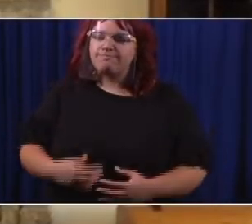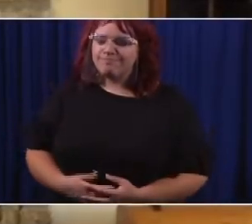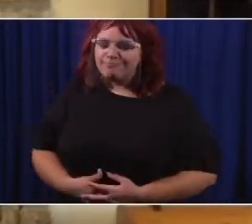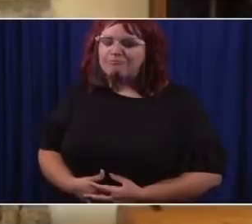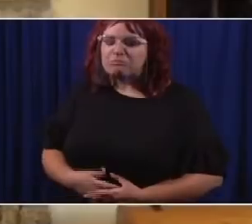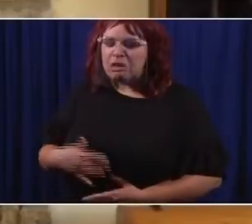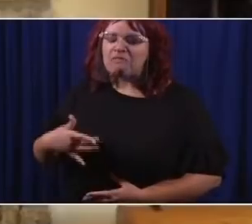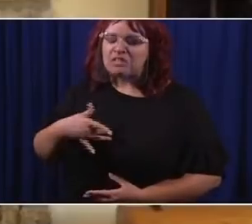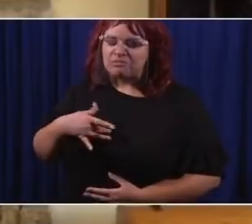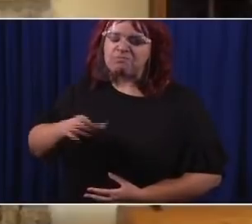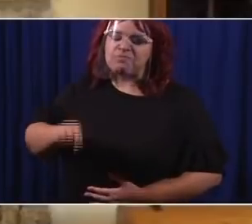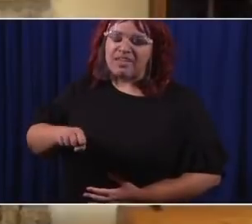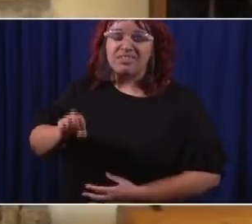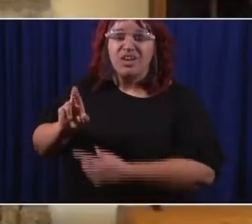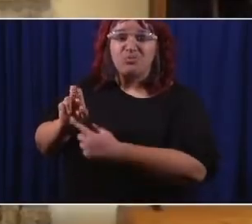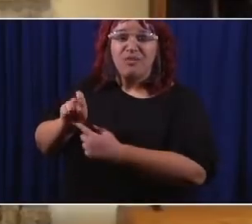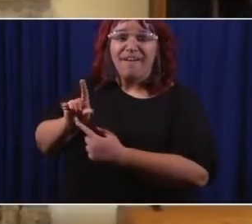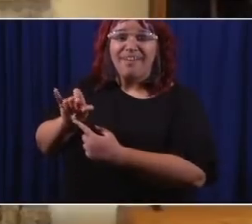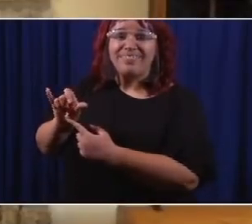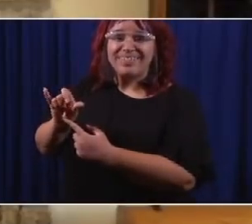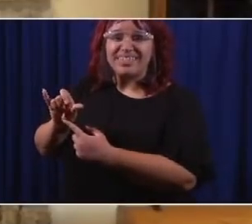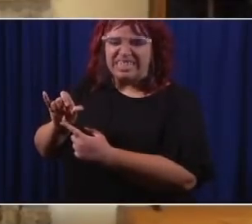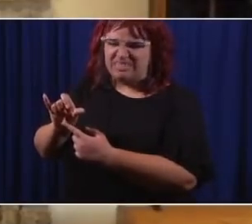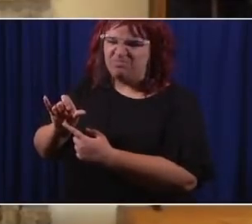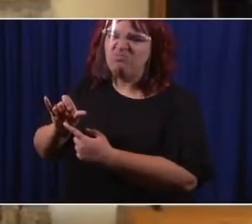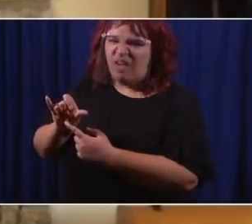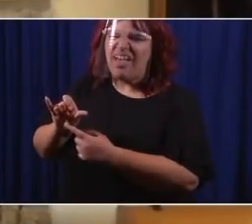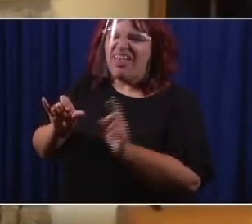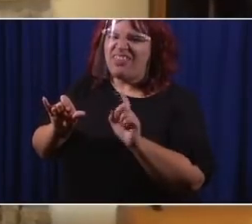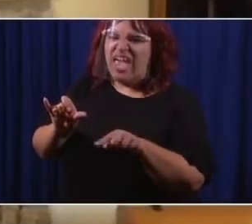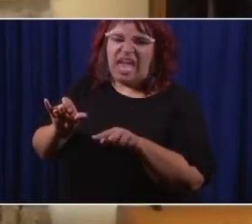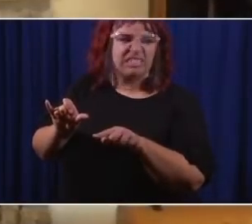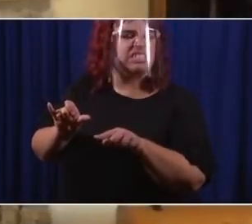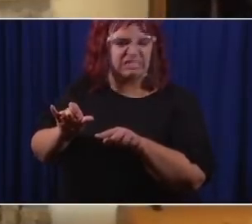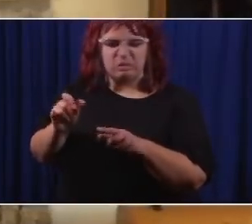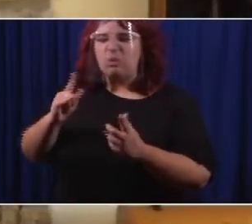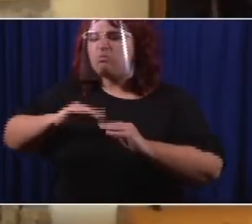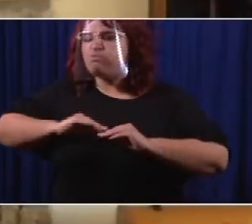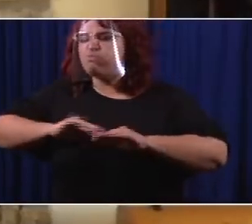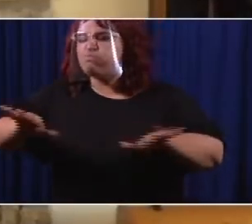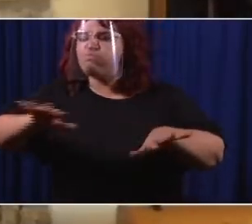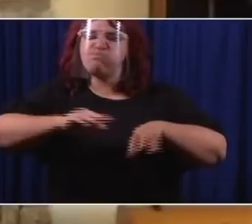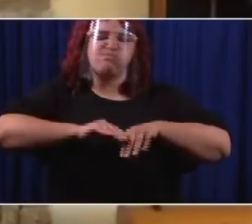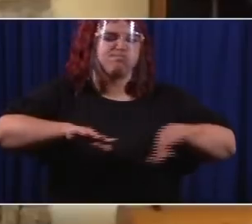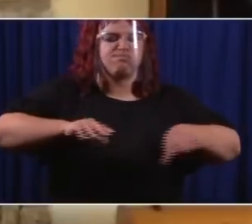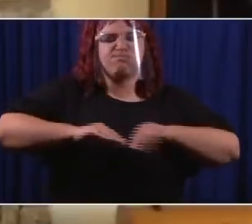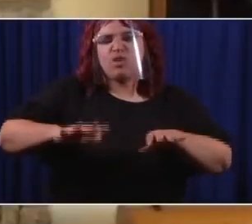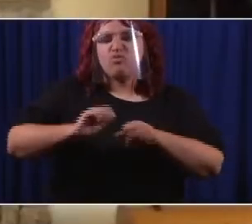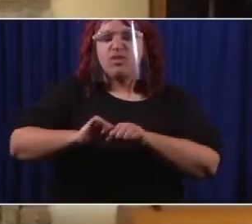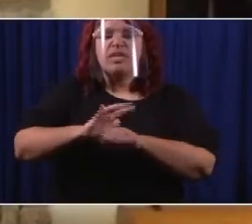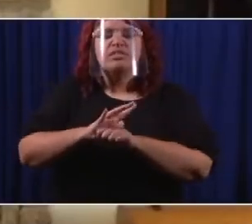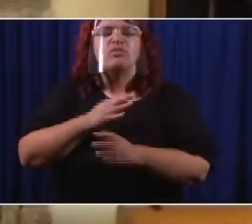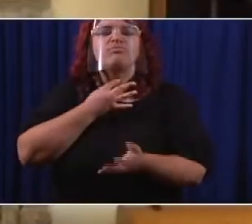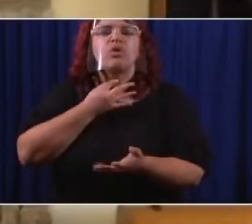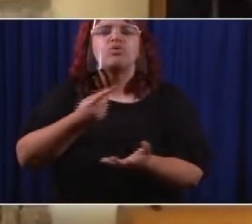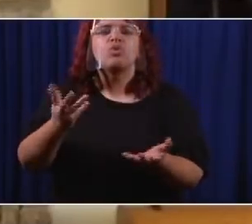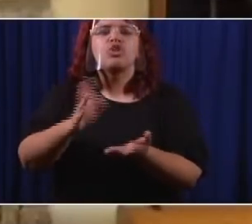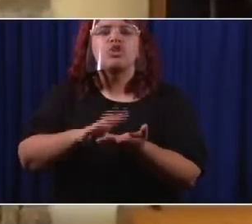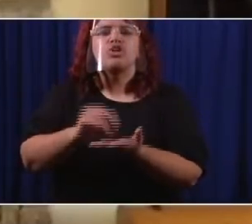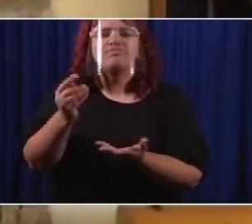Western Ohio, but you wanted to double check. I wanted to get back to you now and see what you learned from that. Yeah, our team told